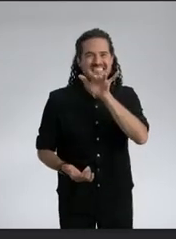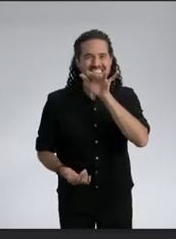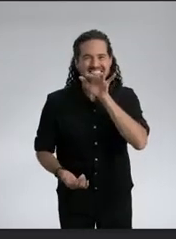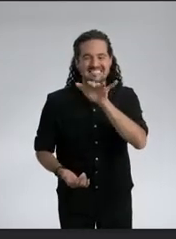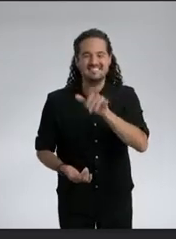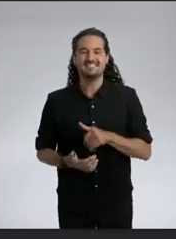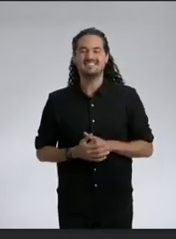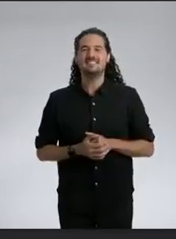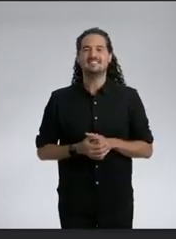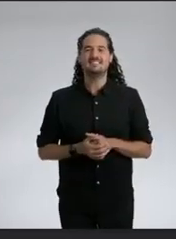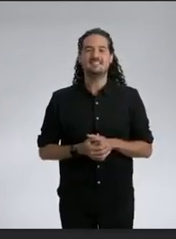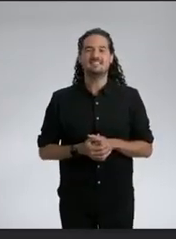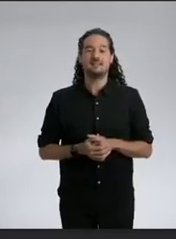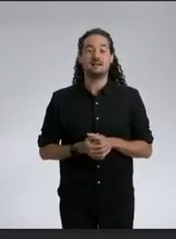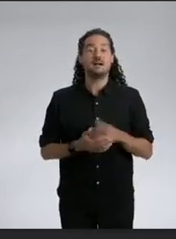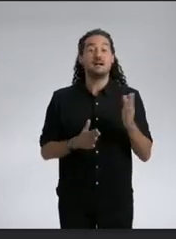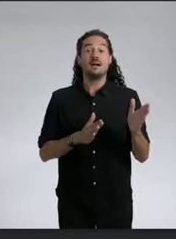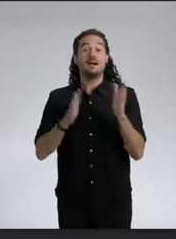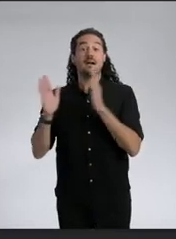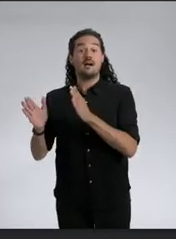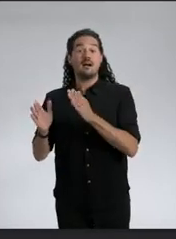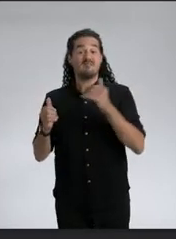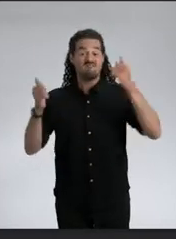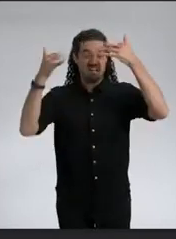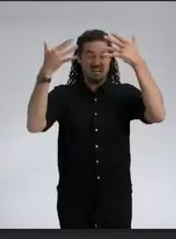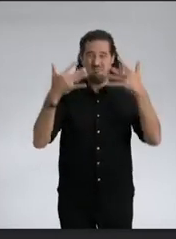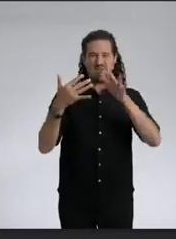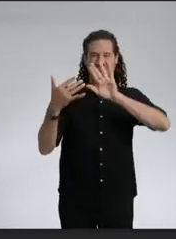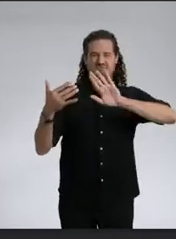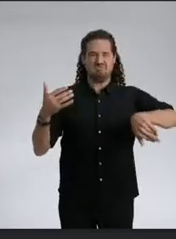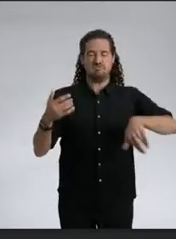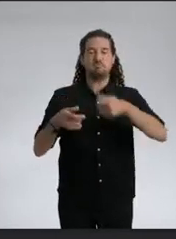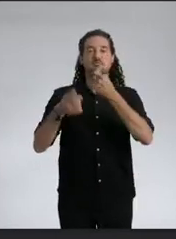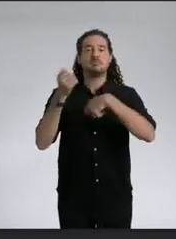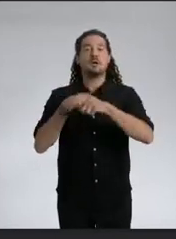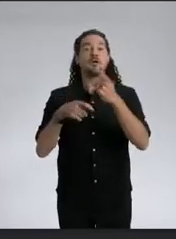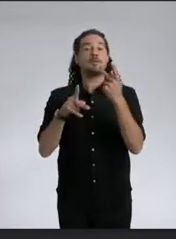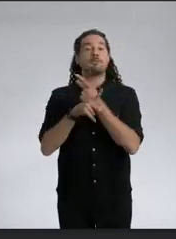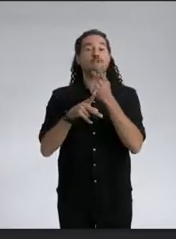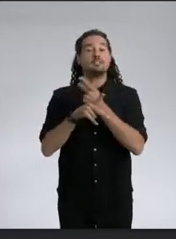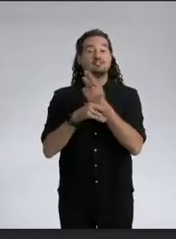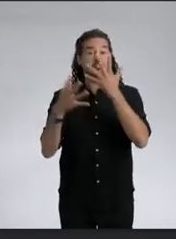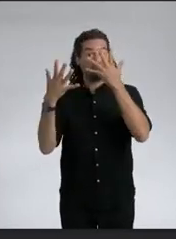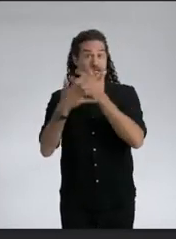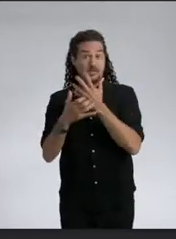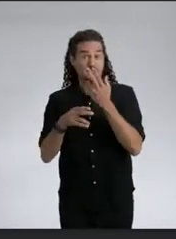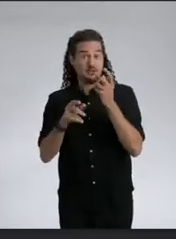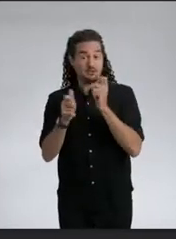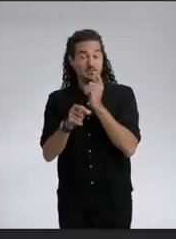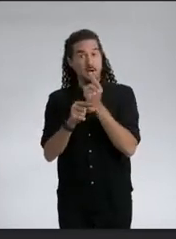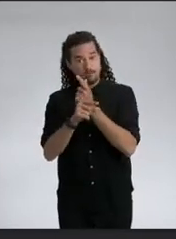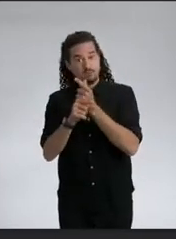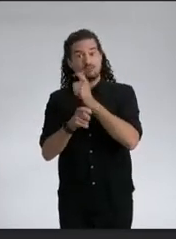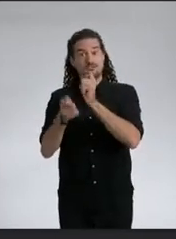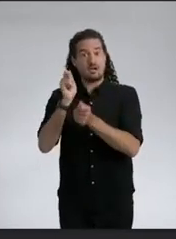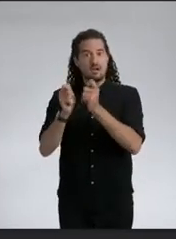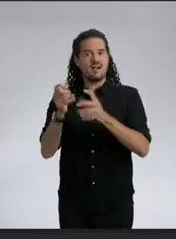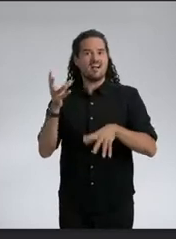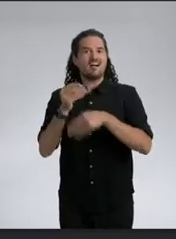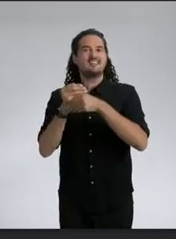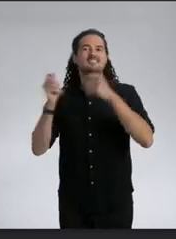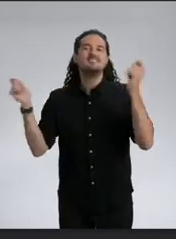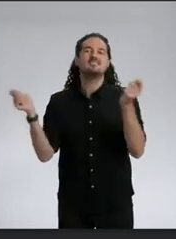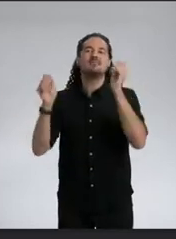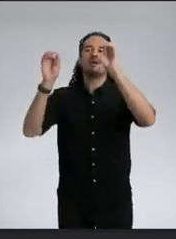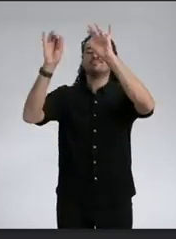And finally, we dropped the flames and instead used a new compute shader and geometry modifier to add some celebratory confetti around the